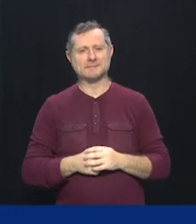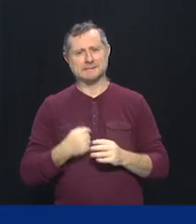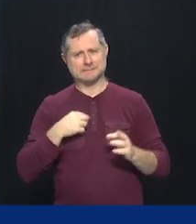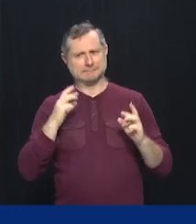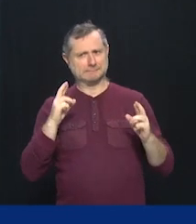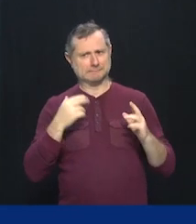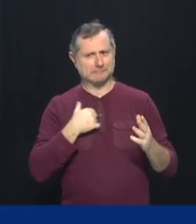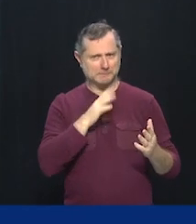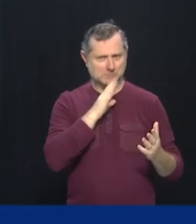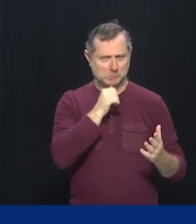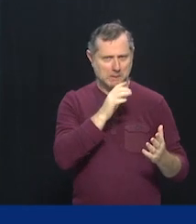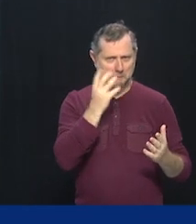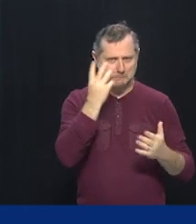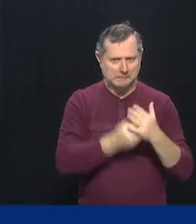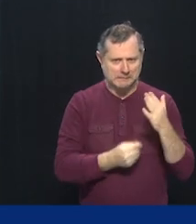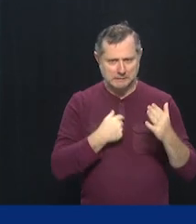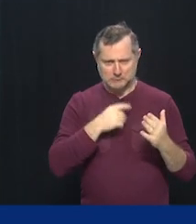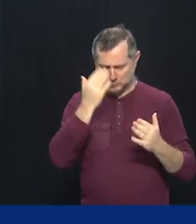used to it.